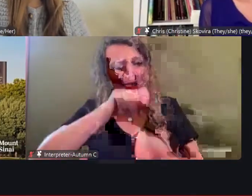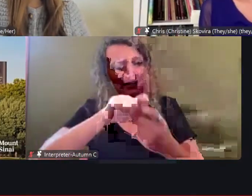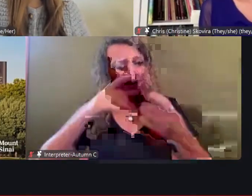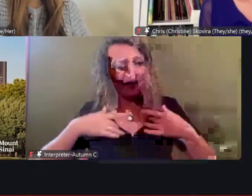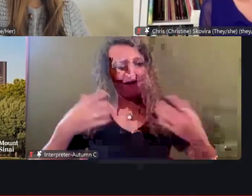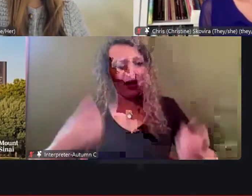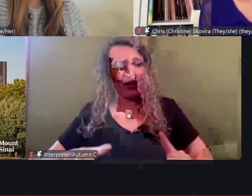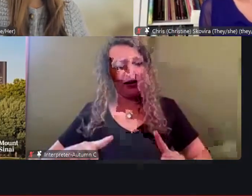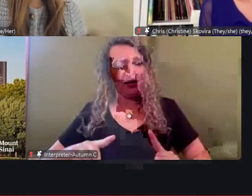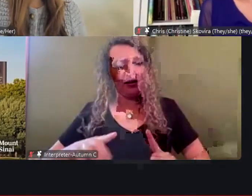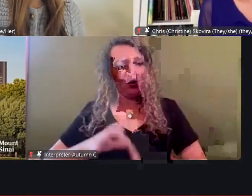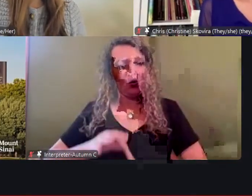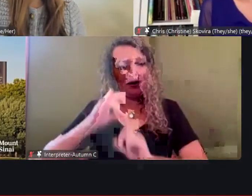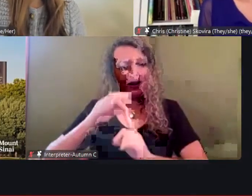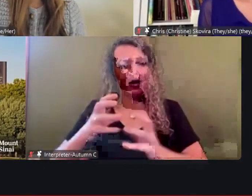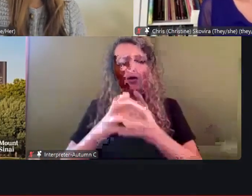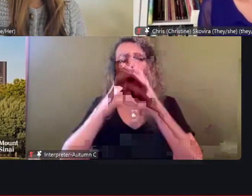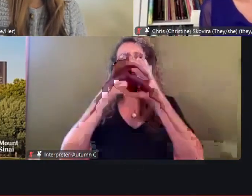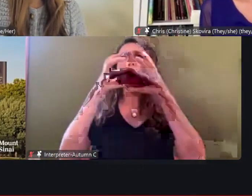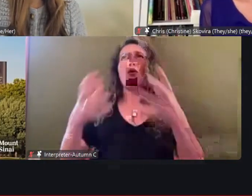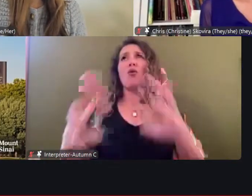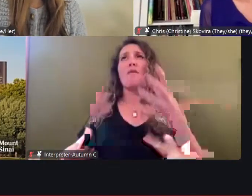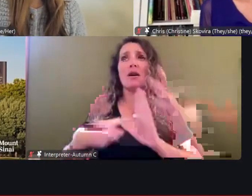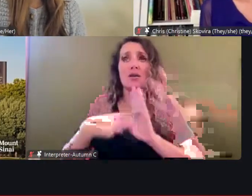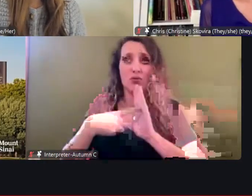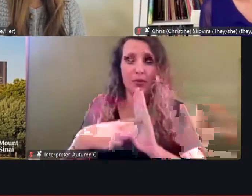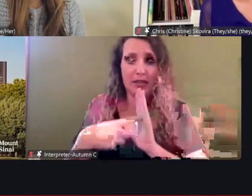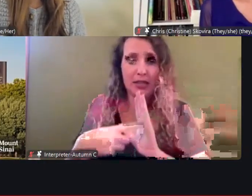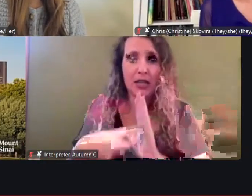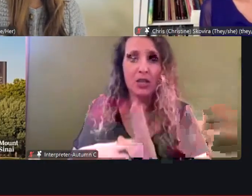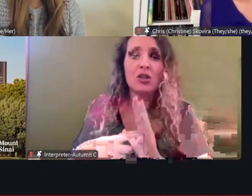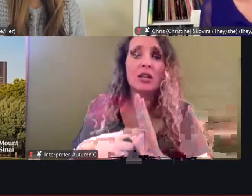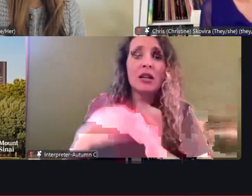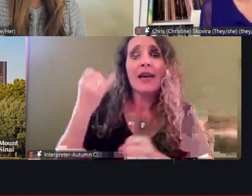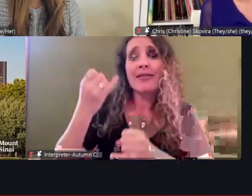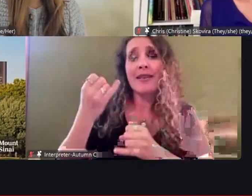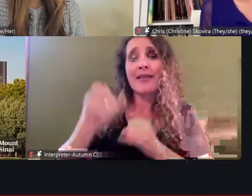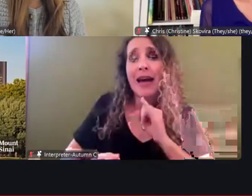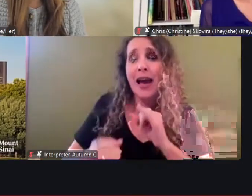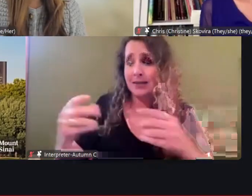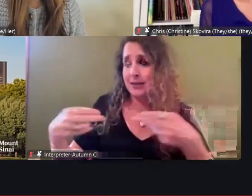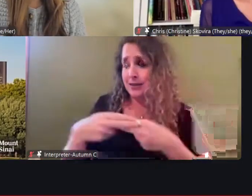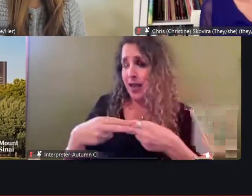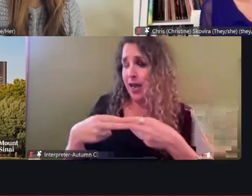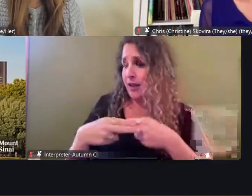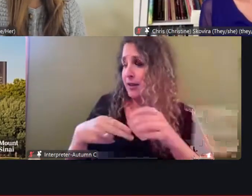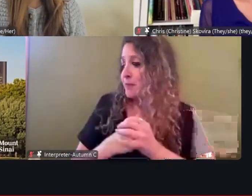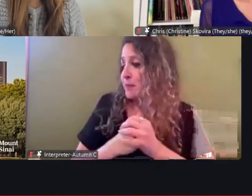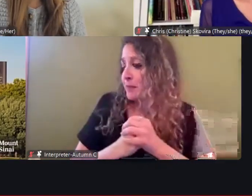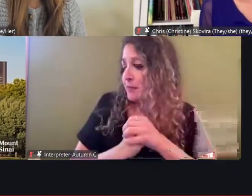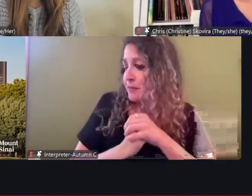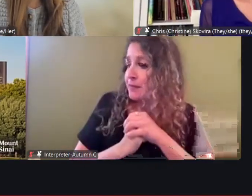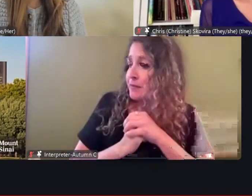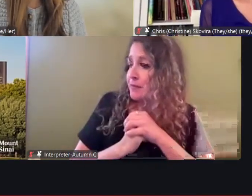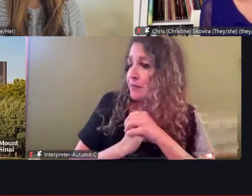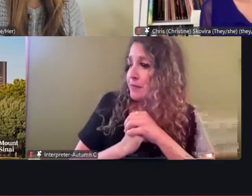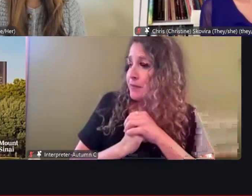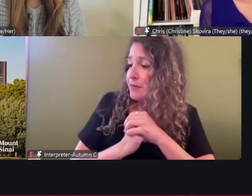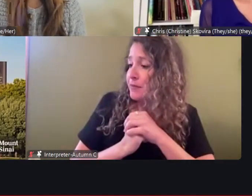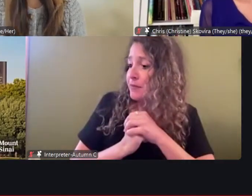was having so much representation. As you can, at the last slide was the picture of the hall.